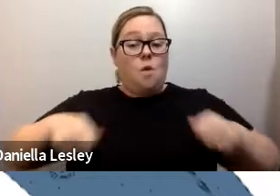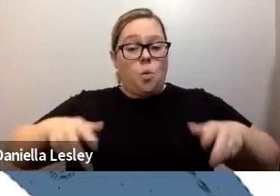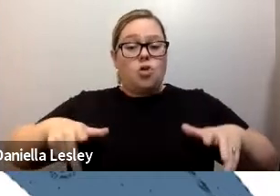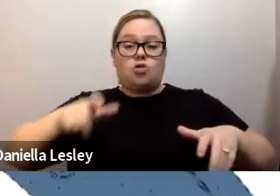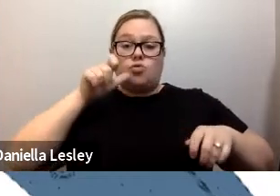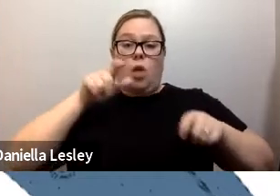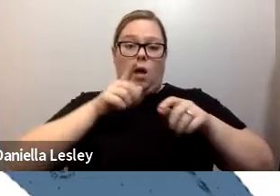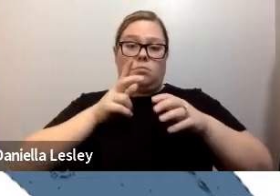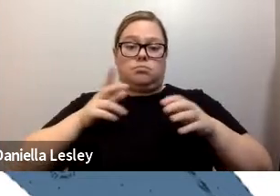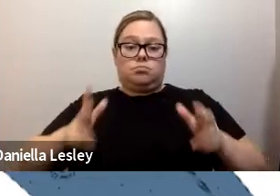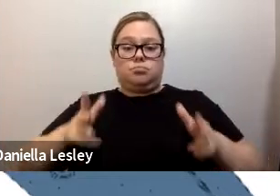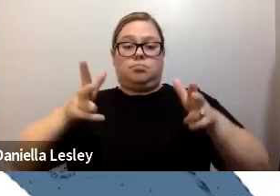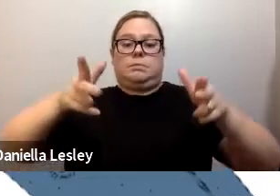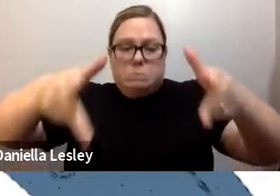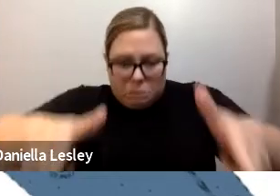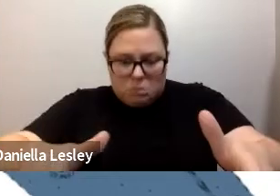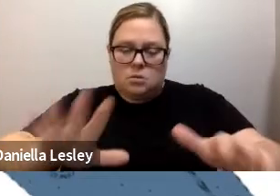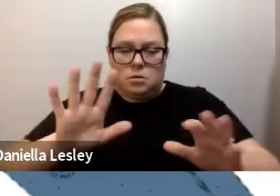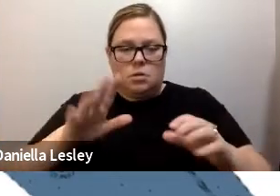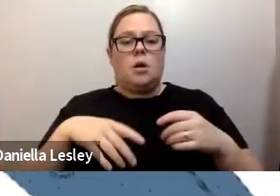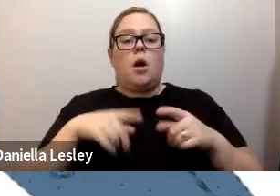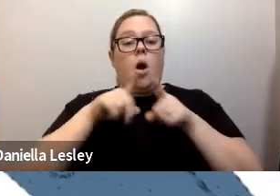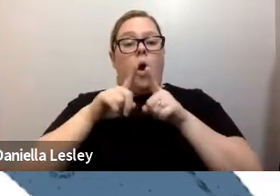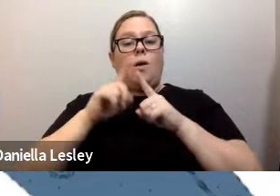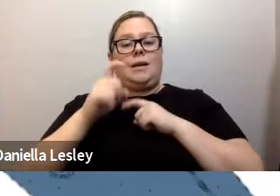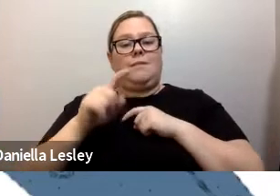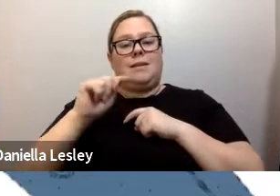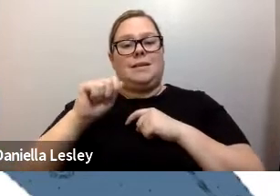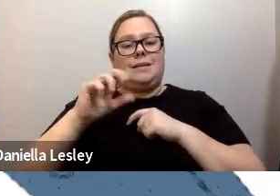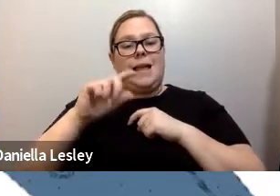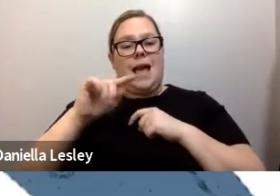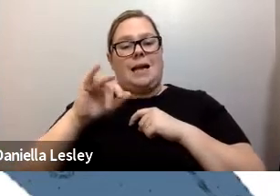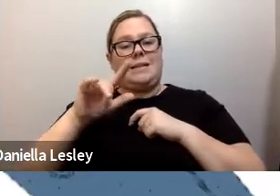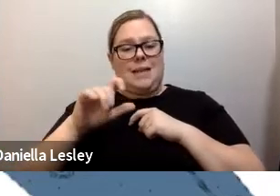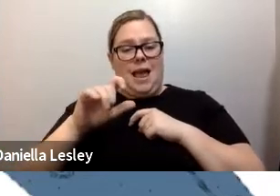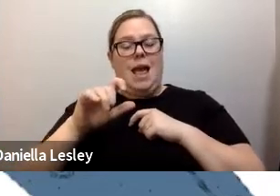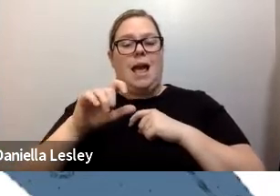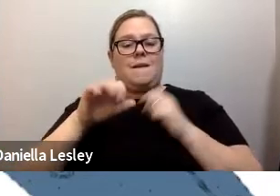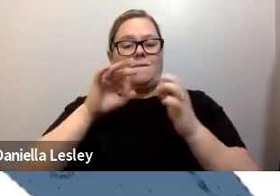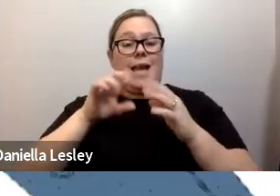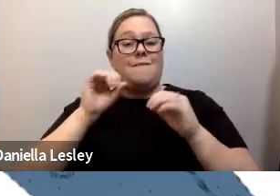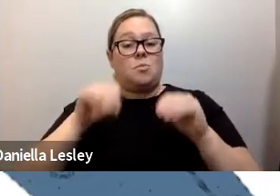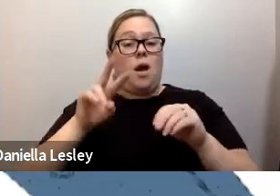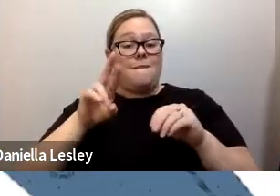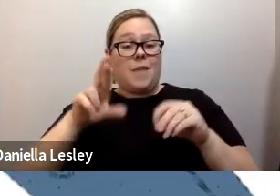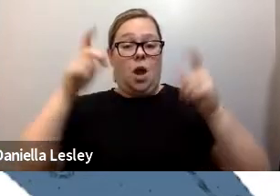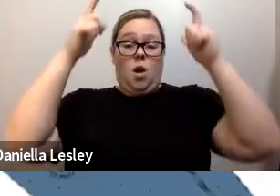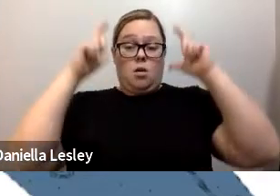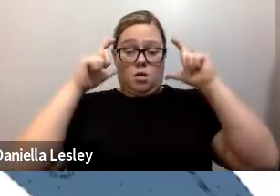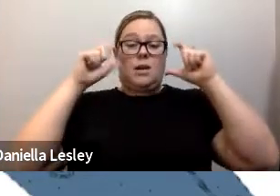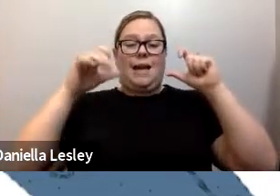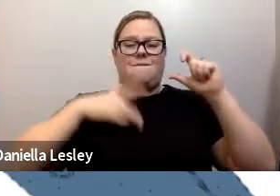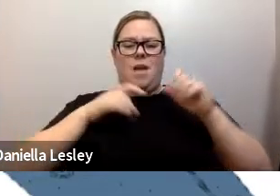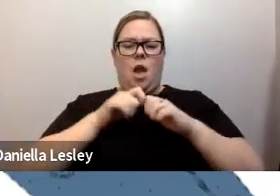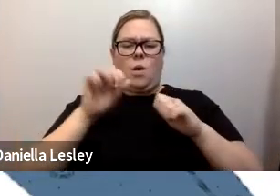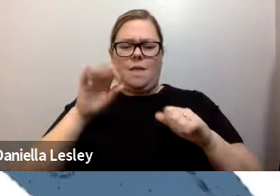rolling off. And also, that also gives you a tactile feedback. So if you put on a VR headset, you can feel with your feet kind